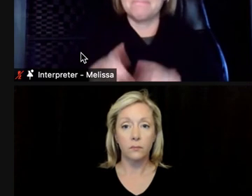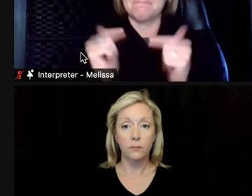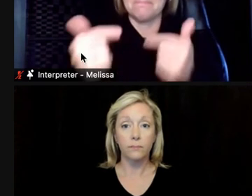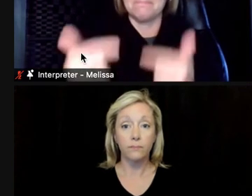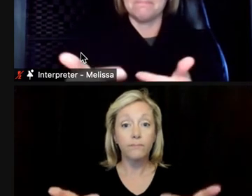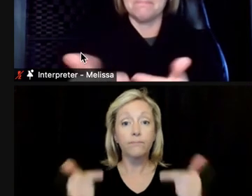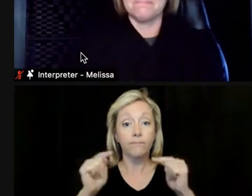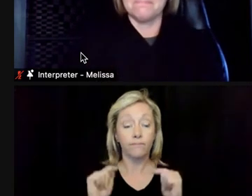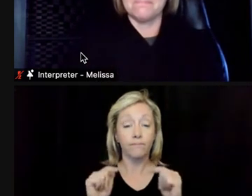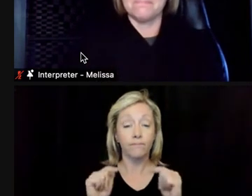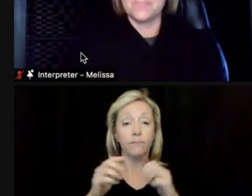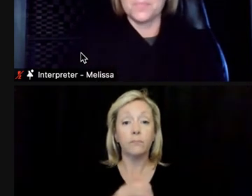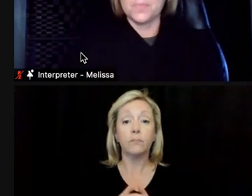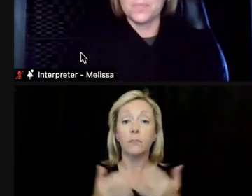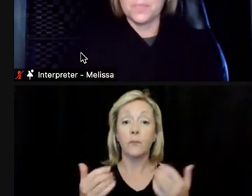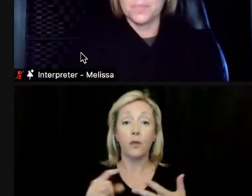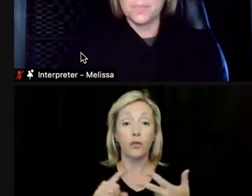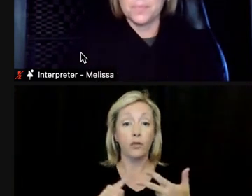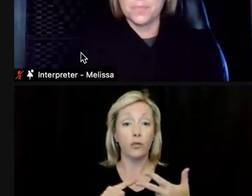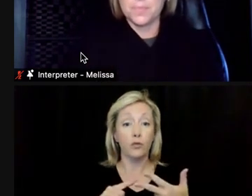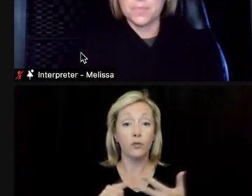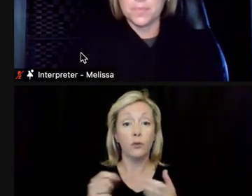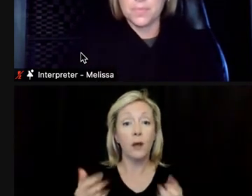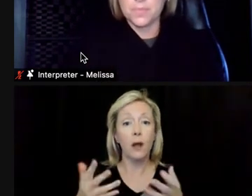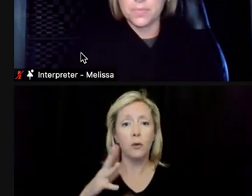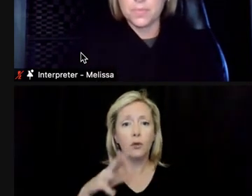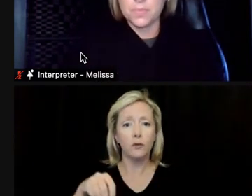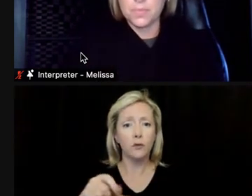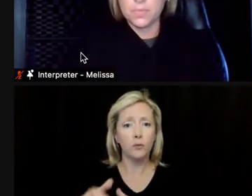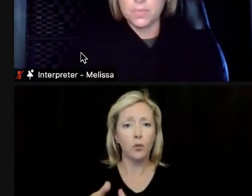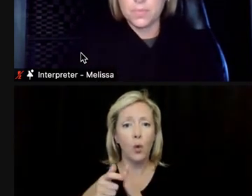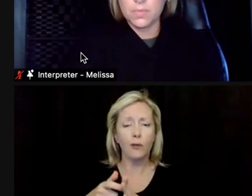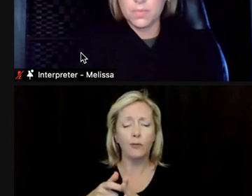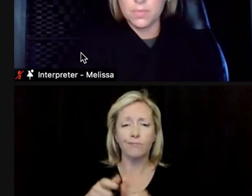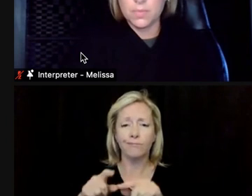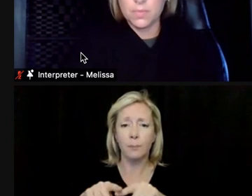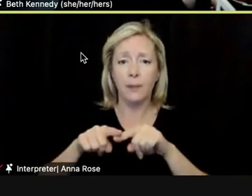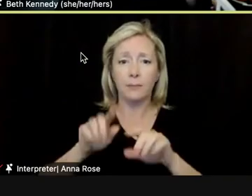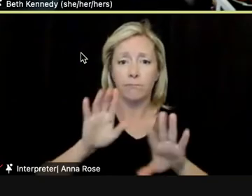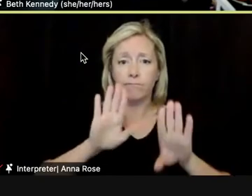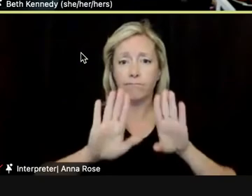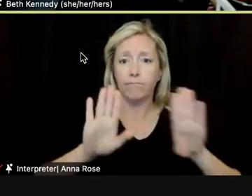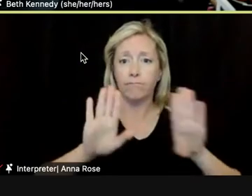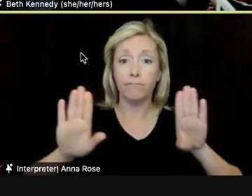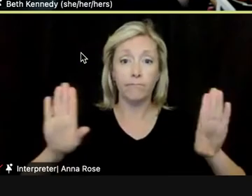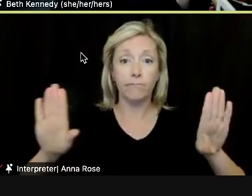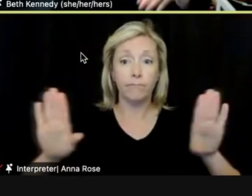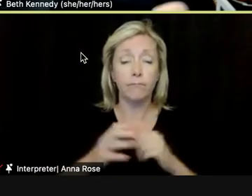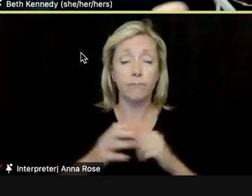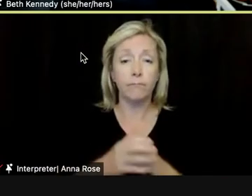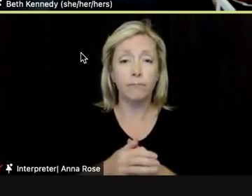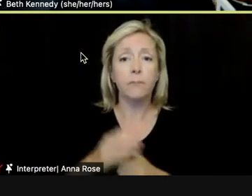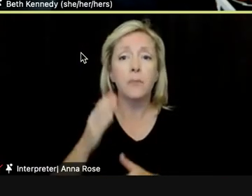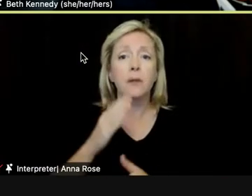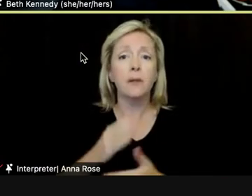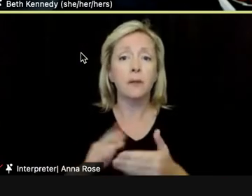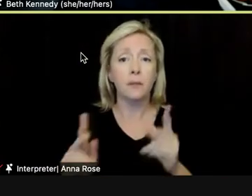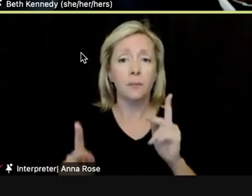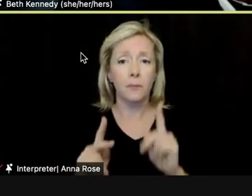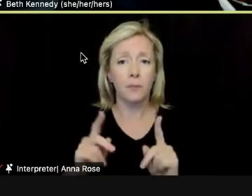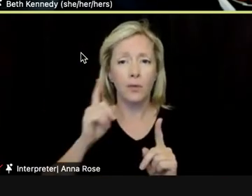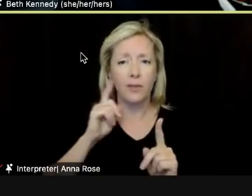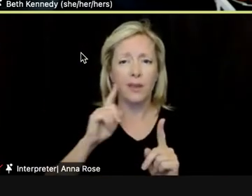3, the amount of intervention should be individualized. That is, you know, some of these are like, okay, yeah, don't spend too much time on